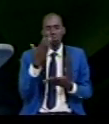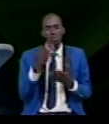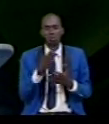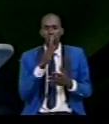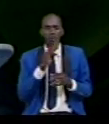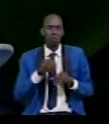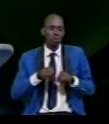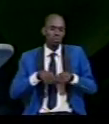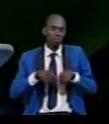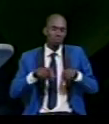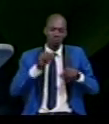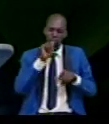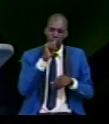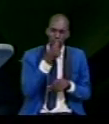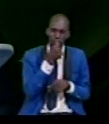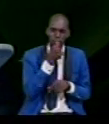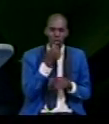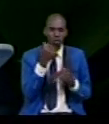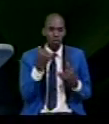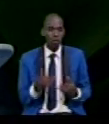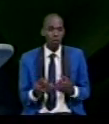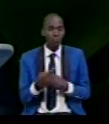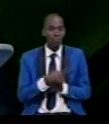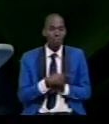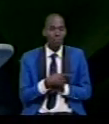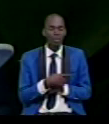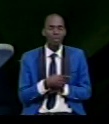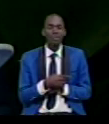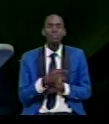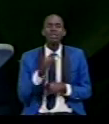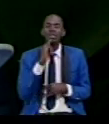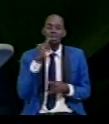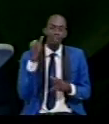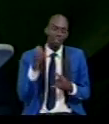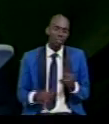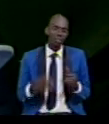today is the obituary.